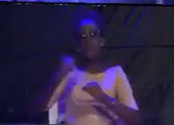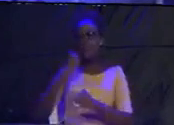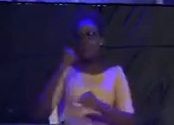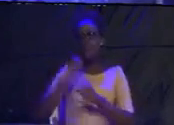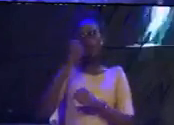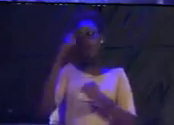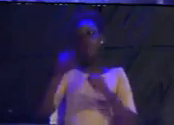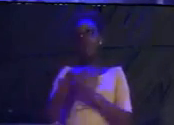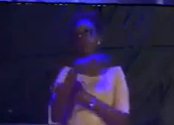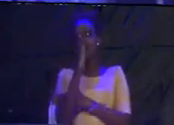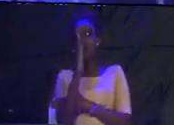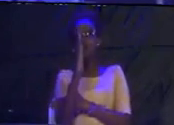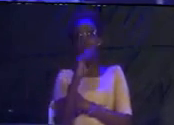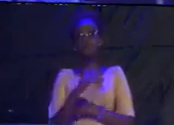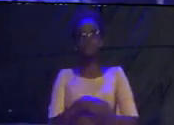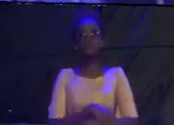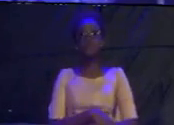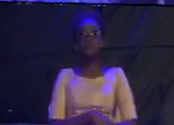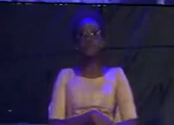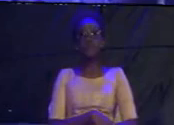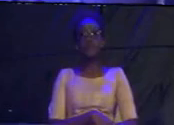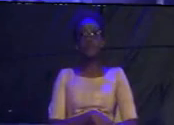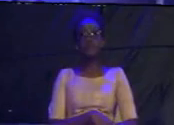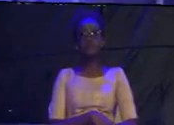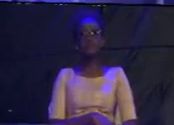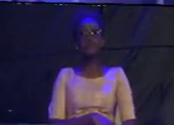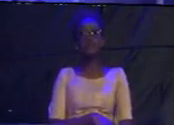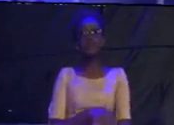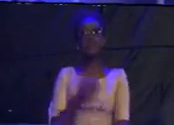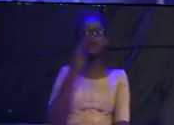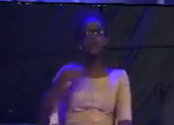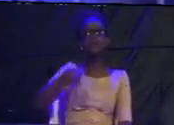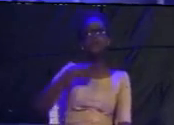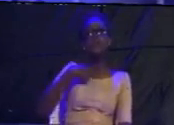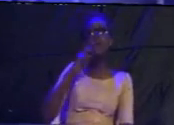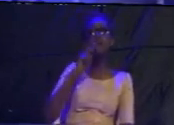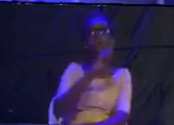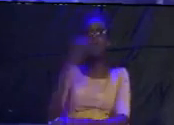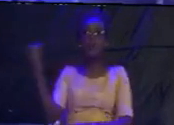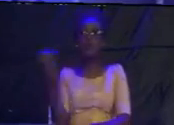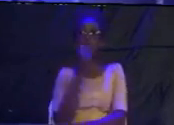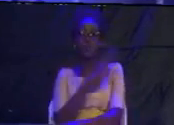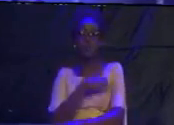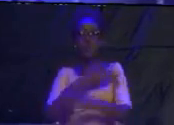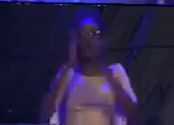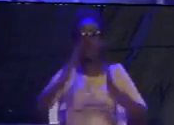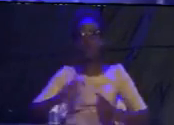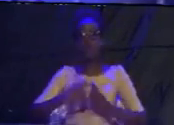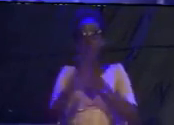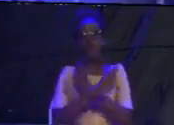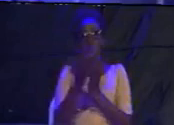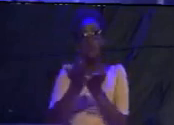Great African billionaire businessmen are going to be servants of God. I